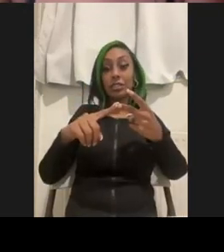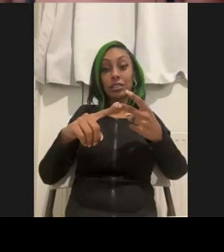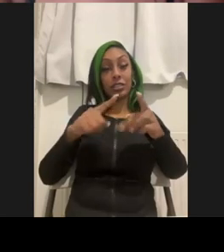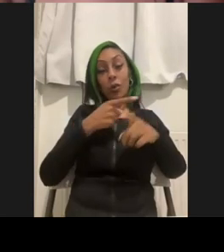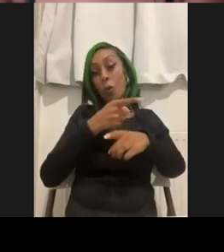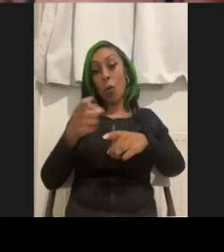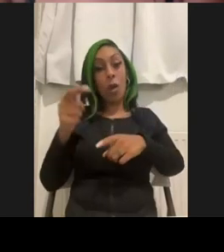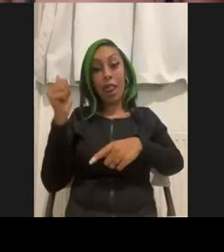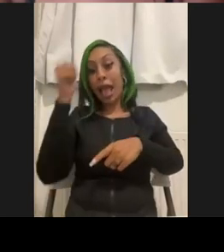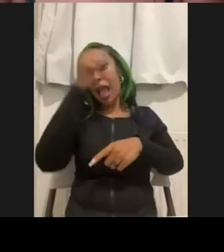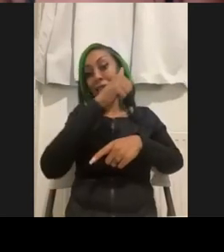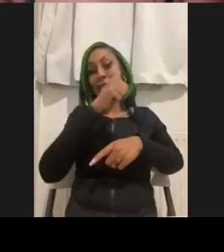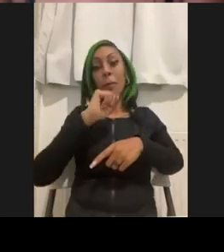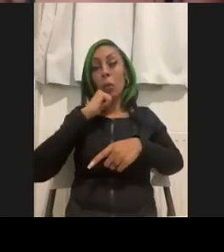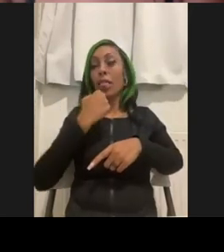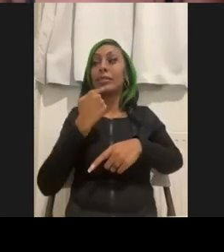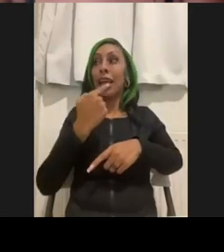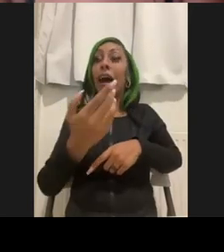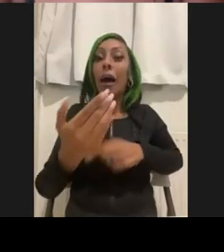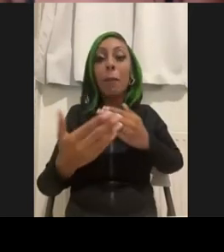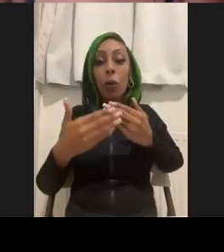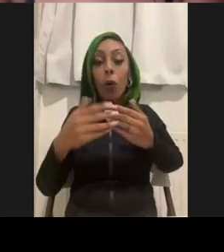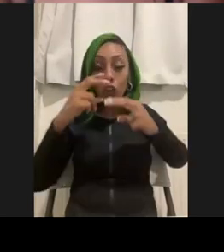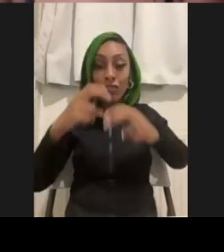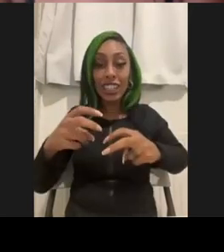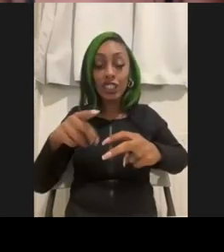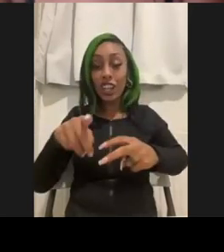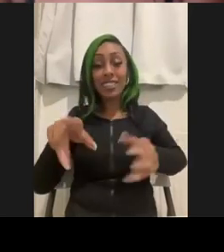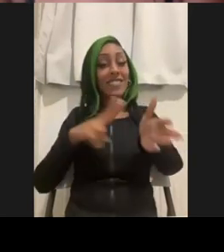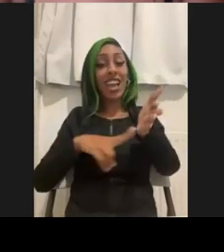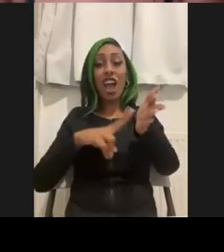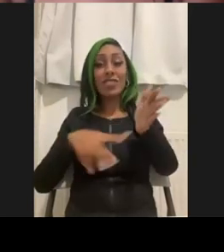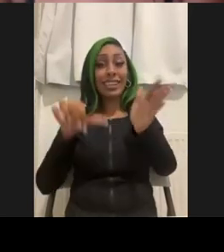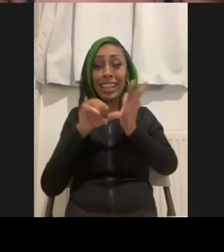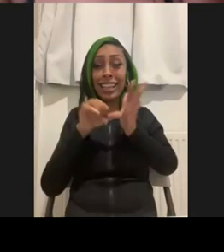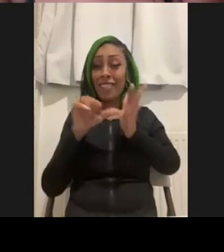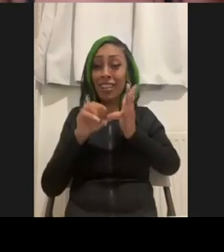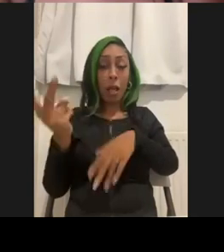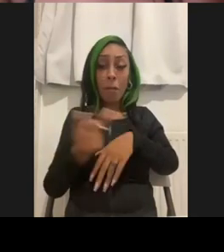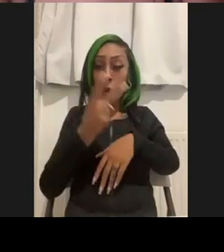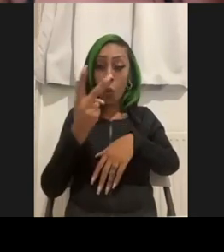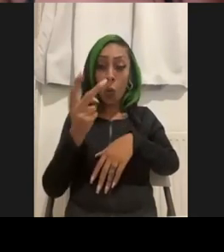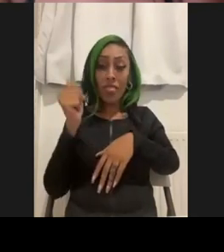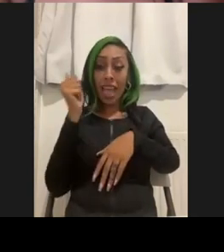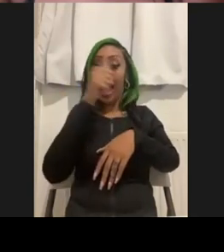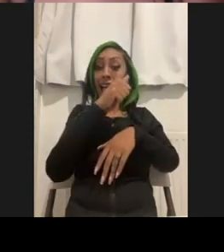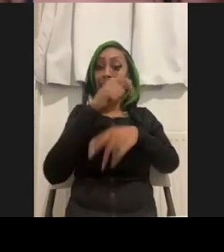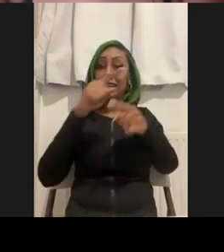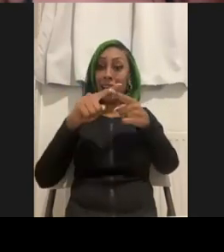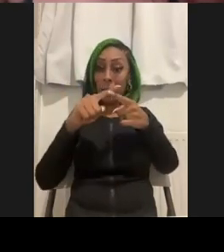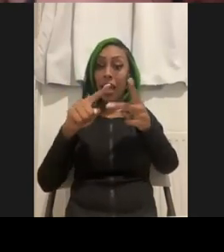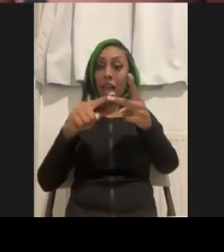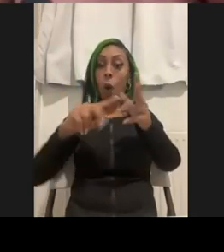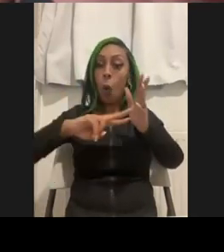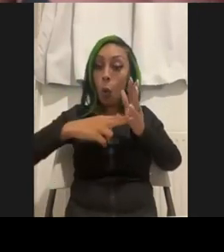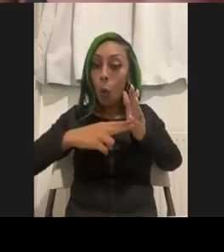more research needed. And I think it's really difficult, both as academics, but also organizationally,